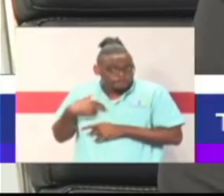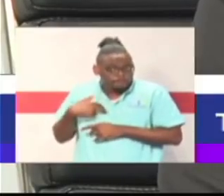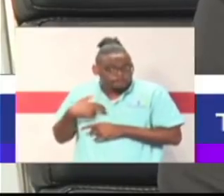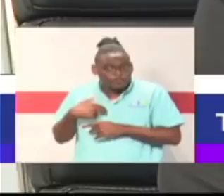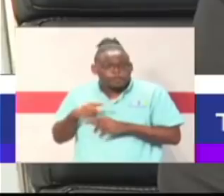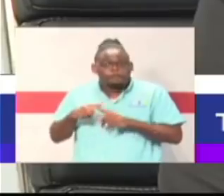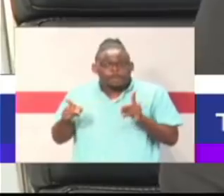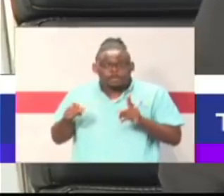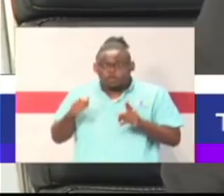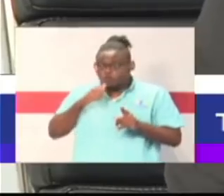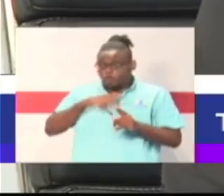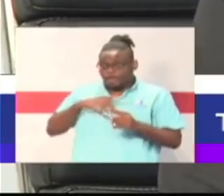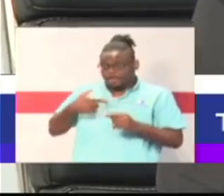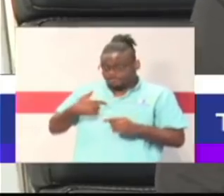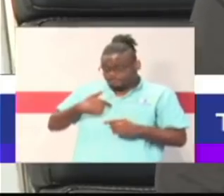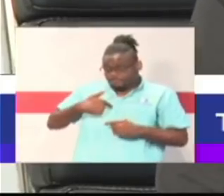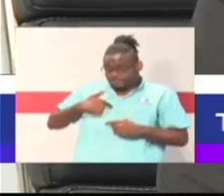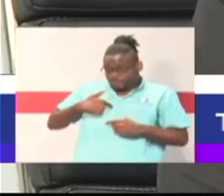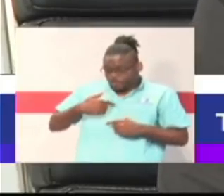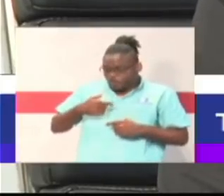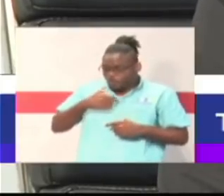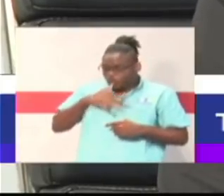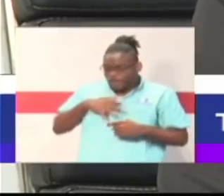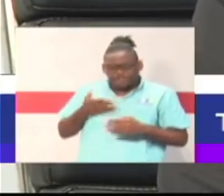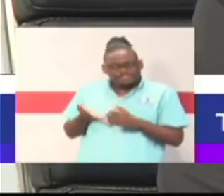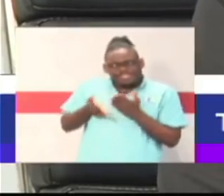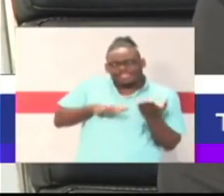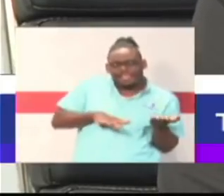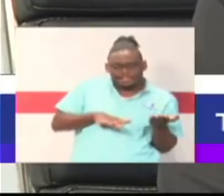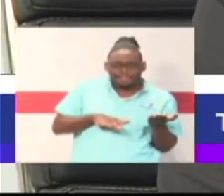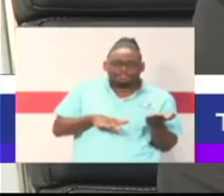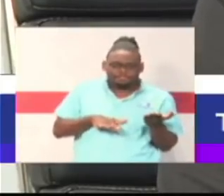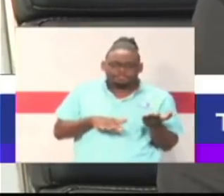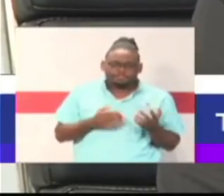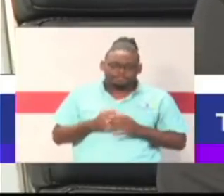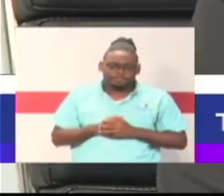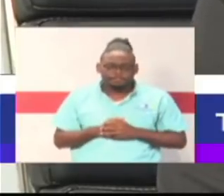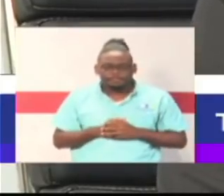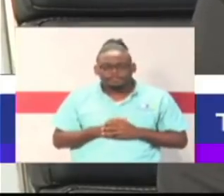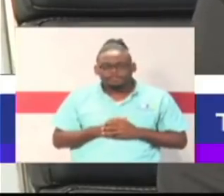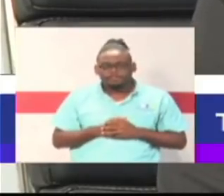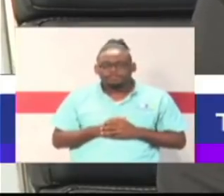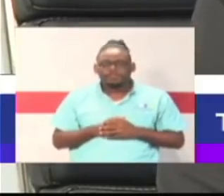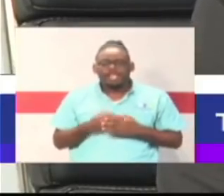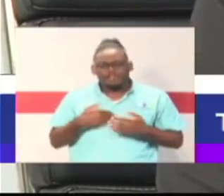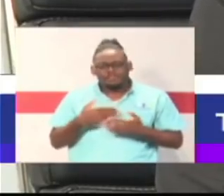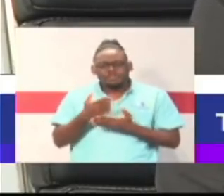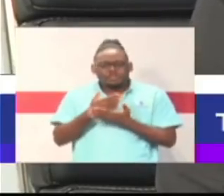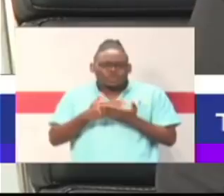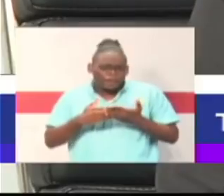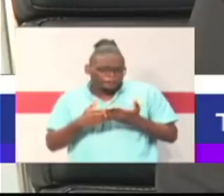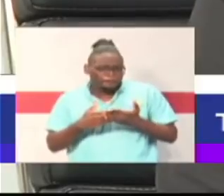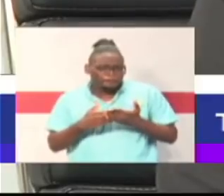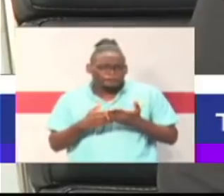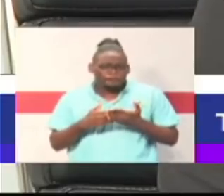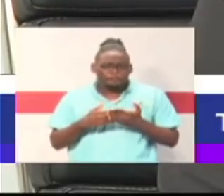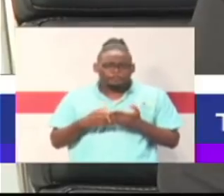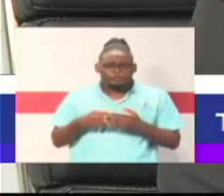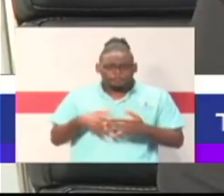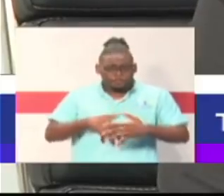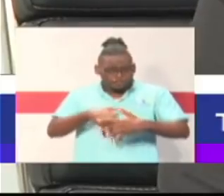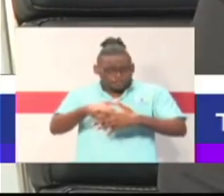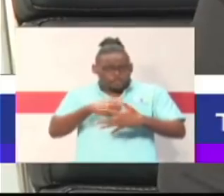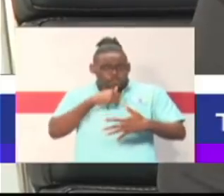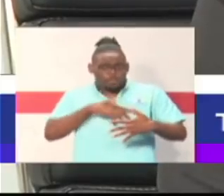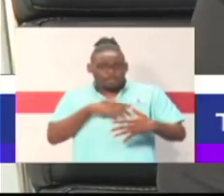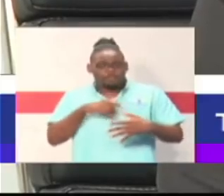data and so on, right now we do have some patients who are in the intensive care unit. So, we're not at liberty to share too much more